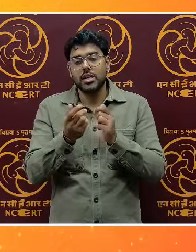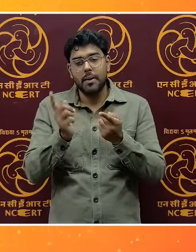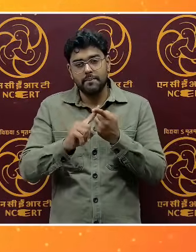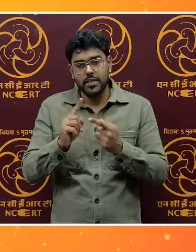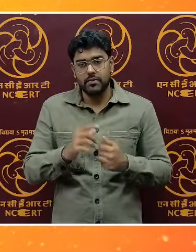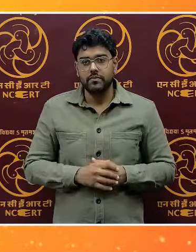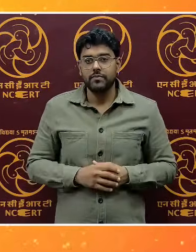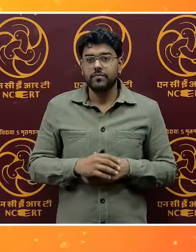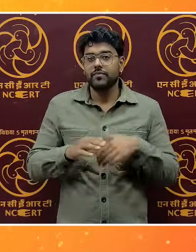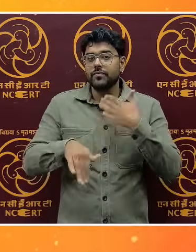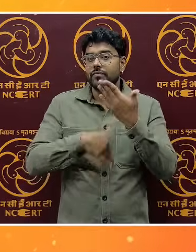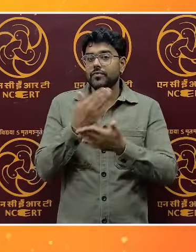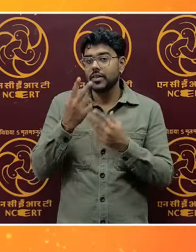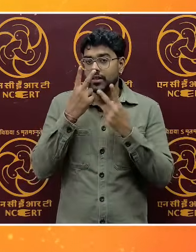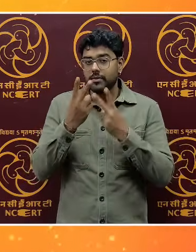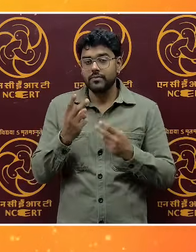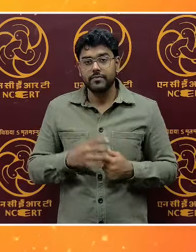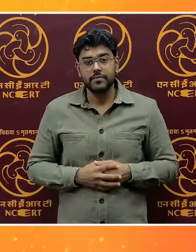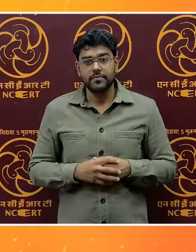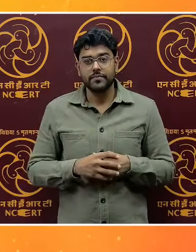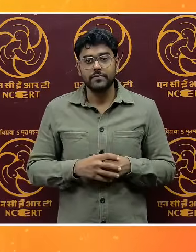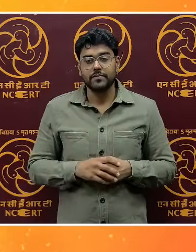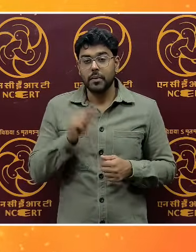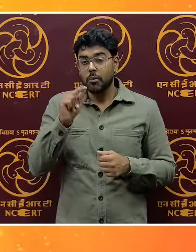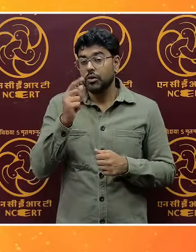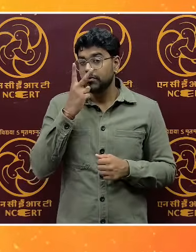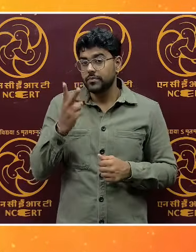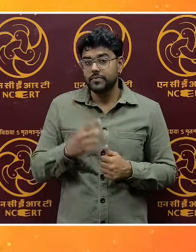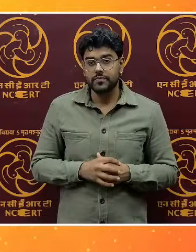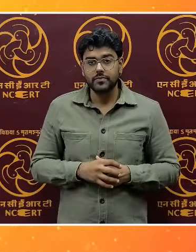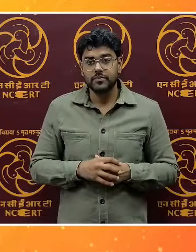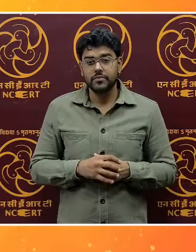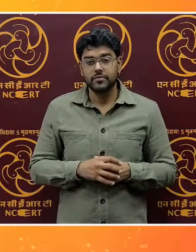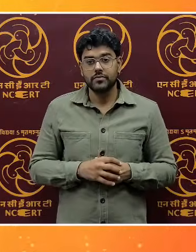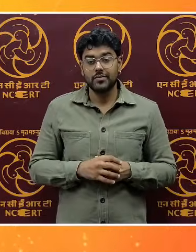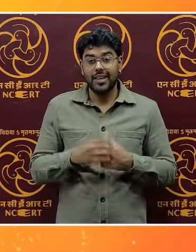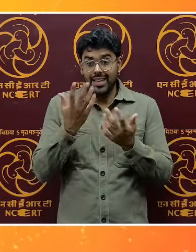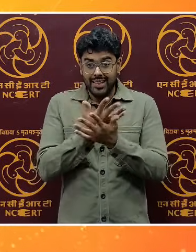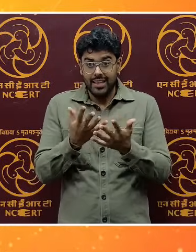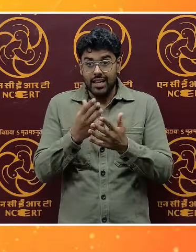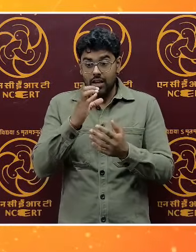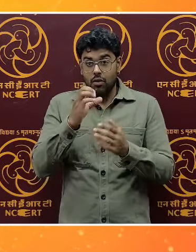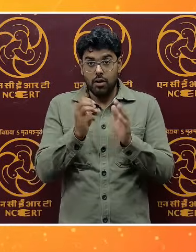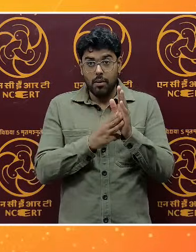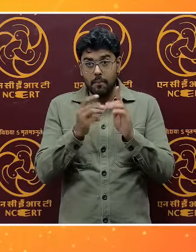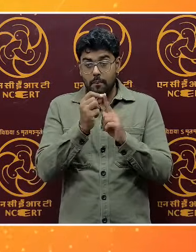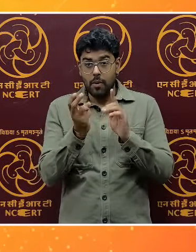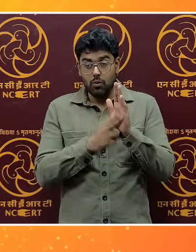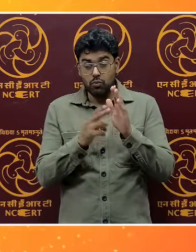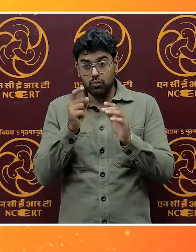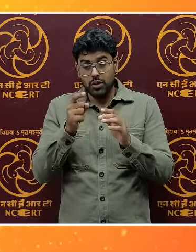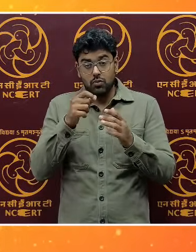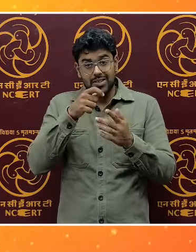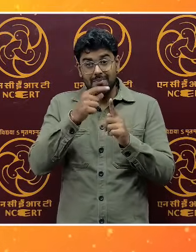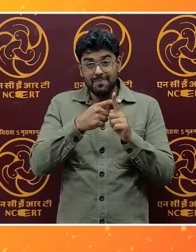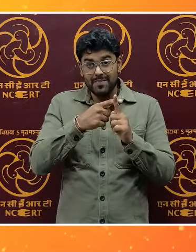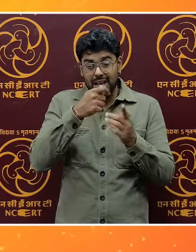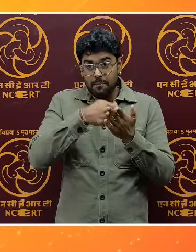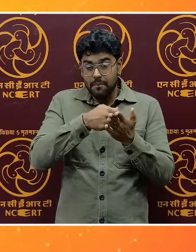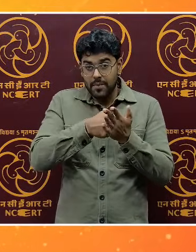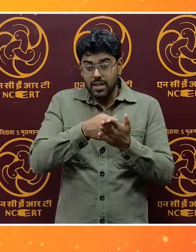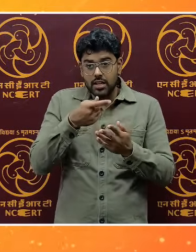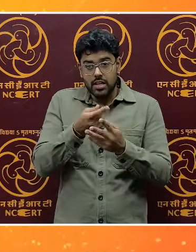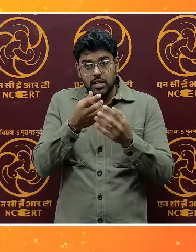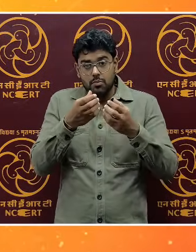what? Next point here is the constituent elements of a compound, they cannot be separated by